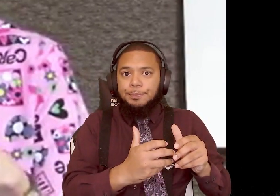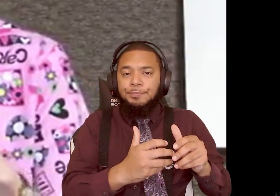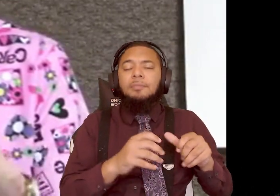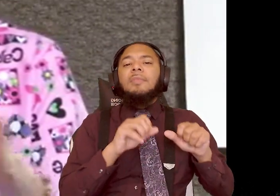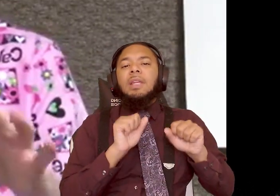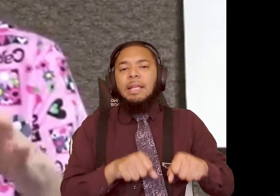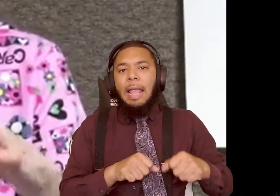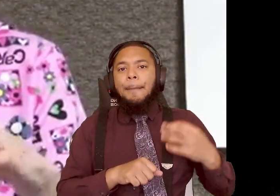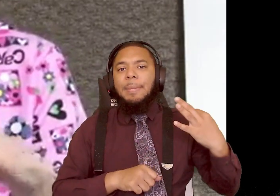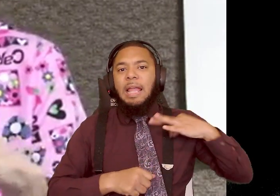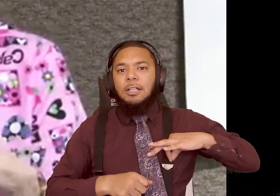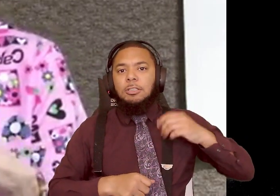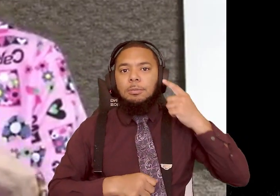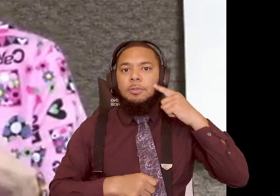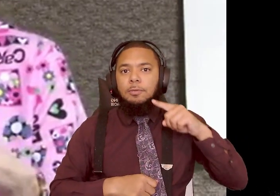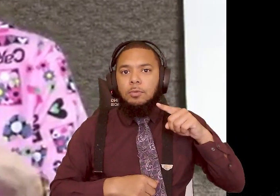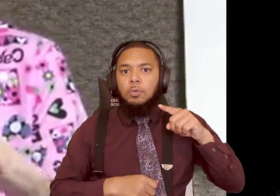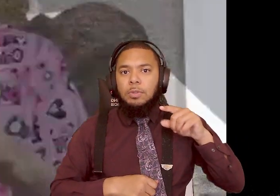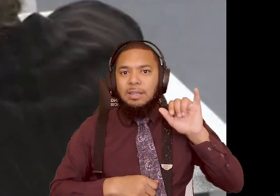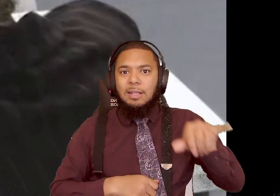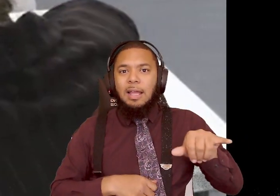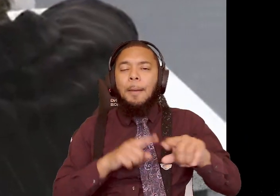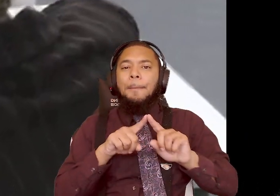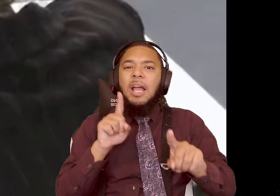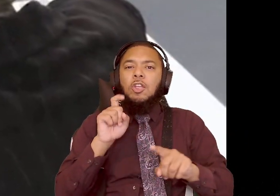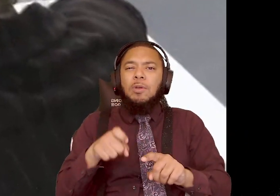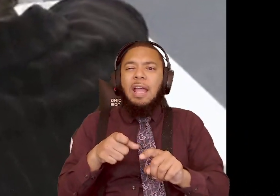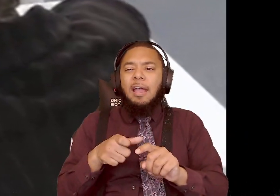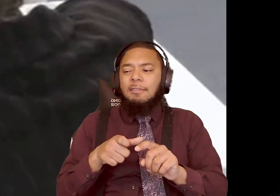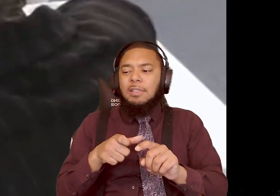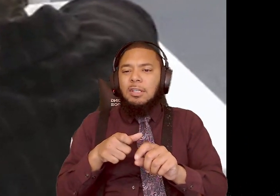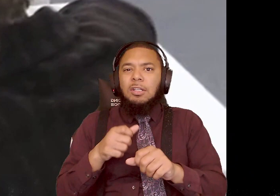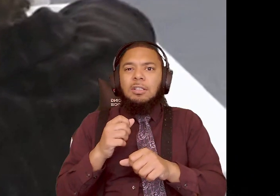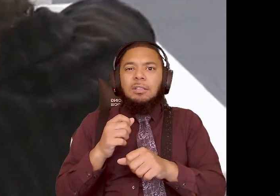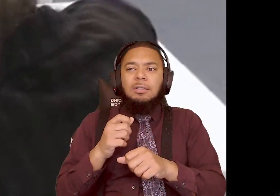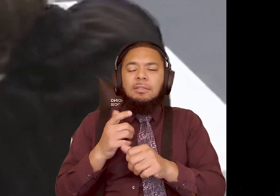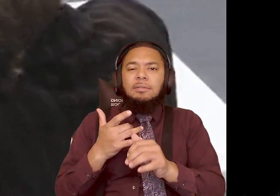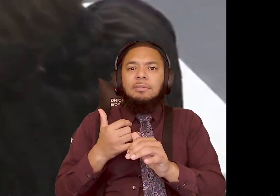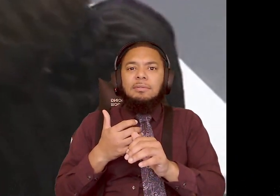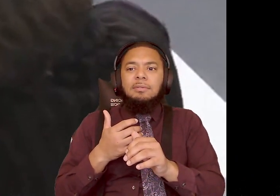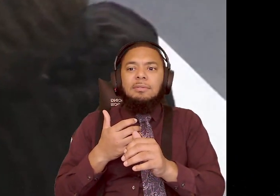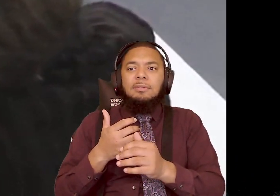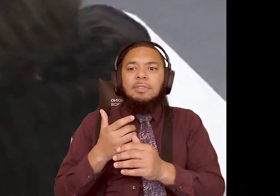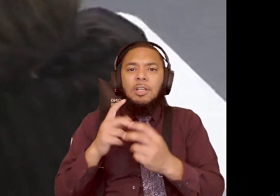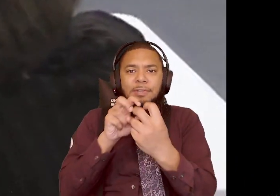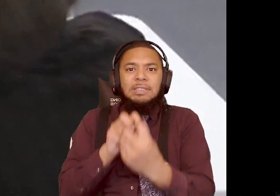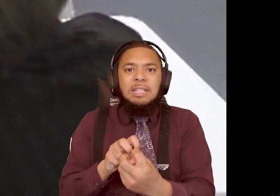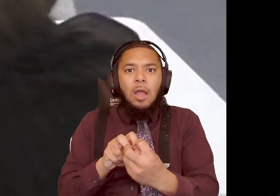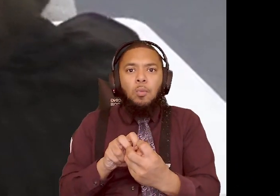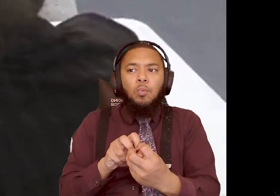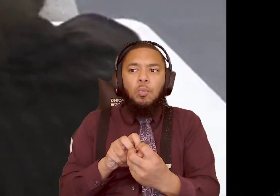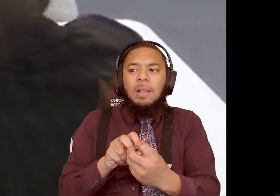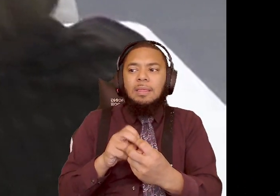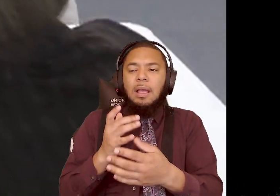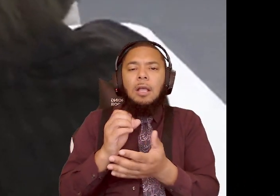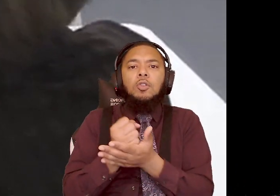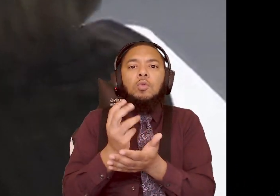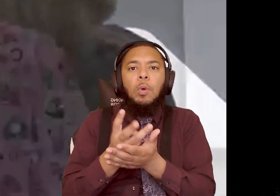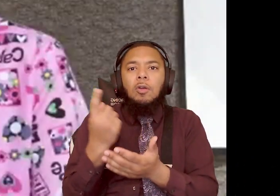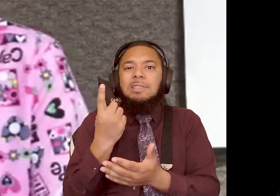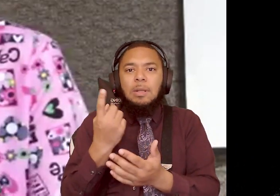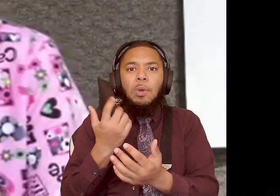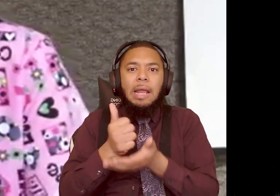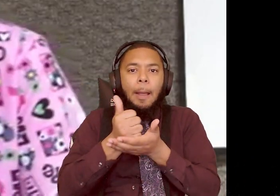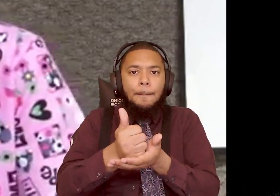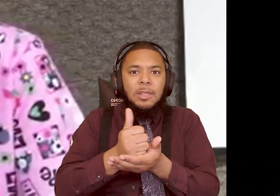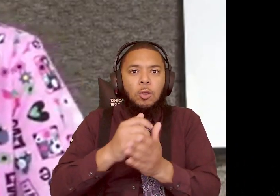be eligible, you need to work through a person who has the job of finding out which is the best program for you. So these are things